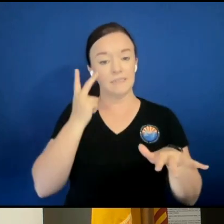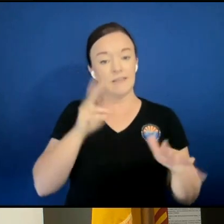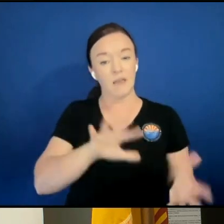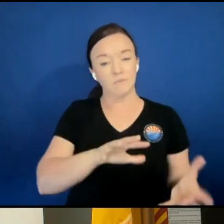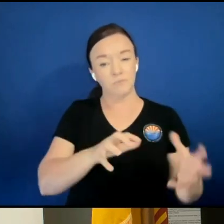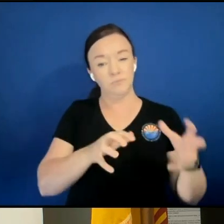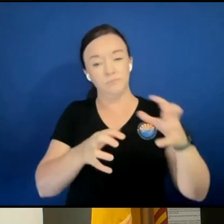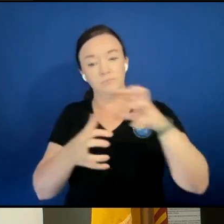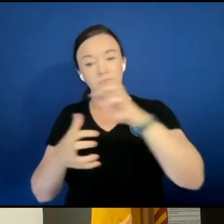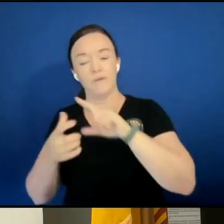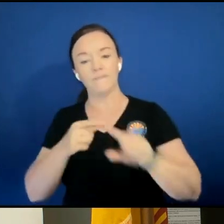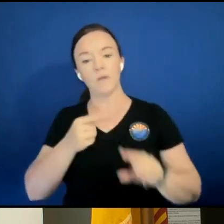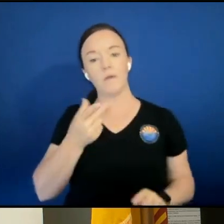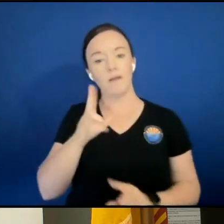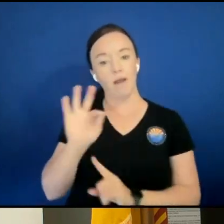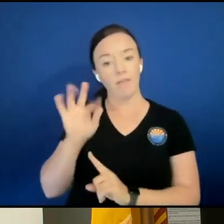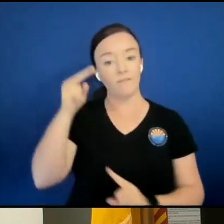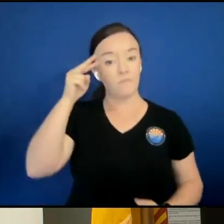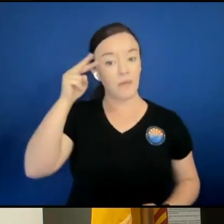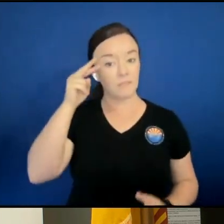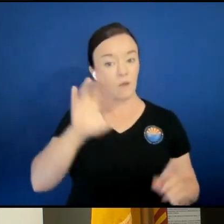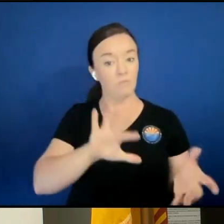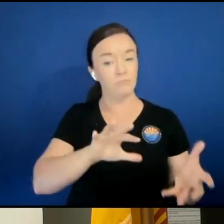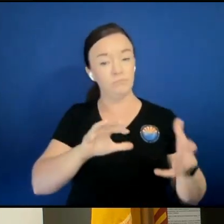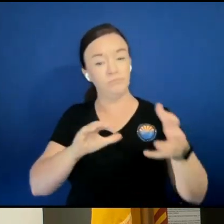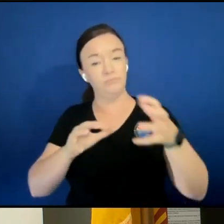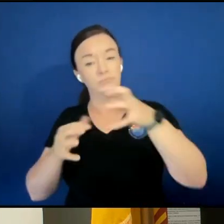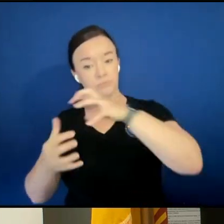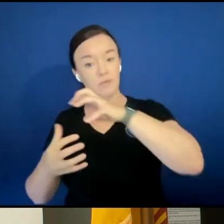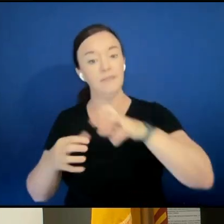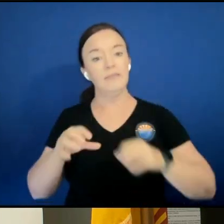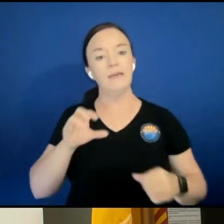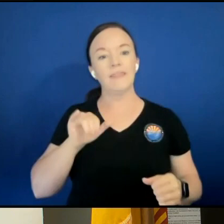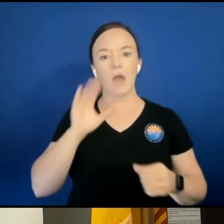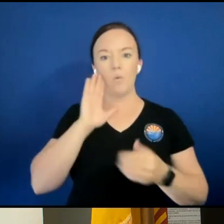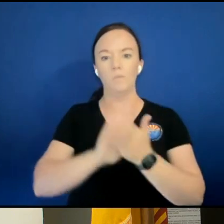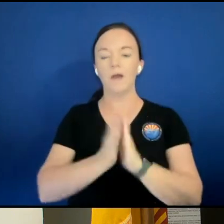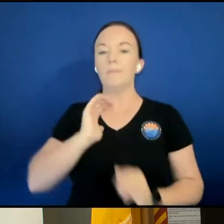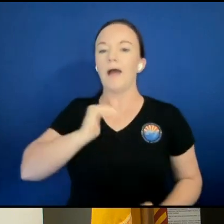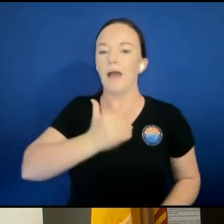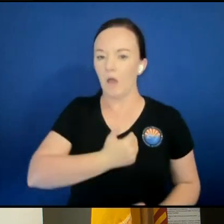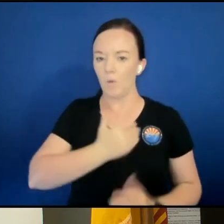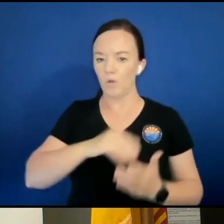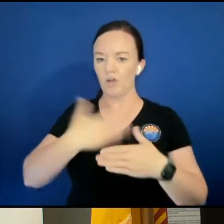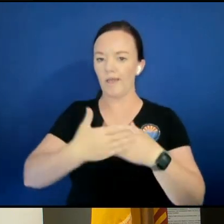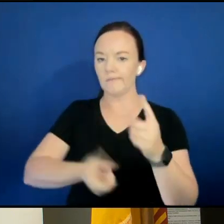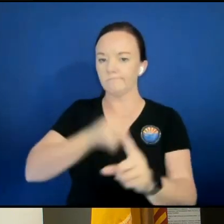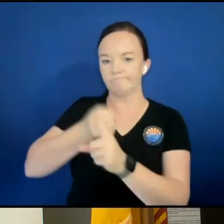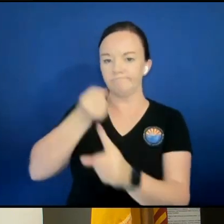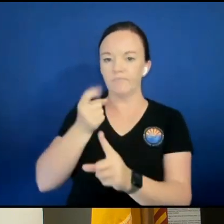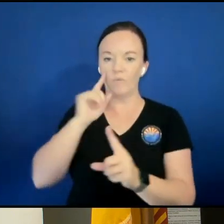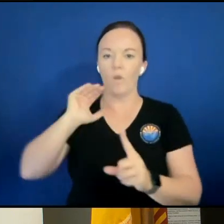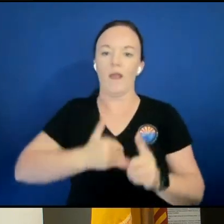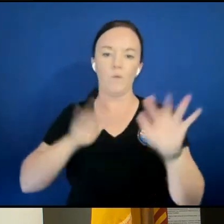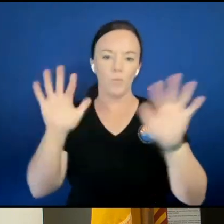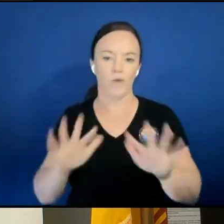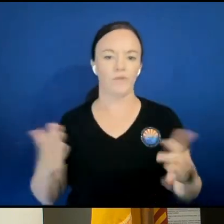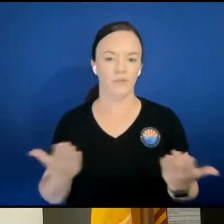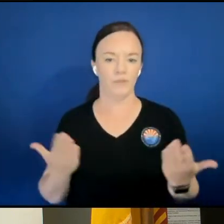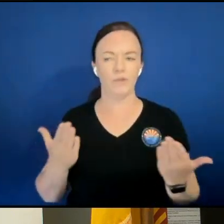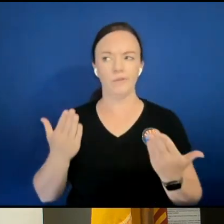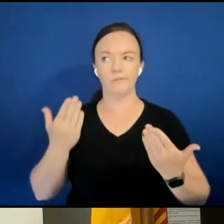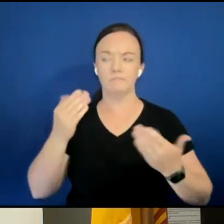of Mexico. That's going to become our next weather maker here over the next several days, as we're going to